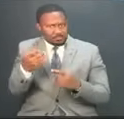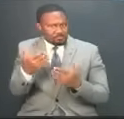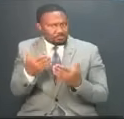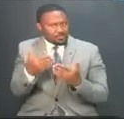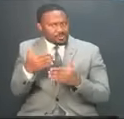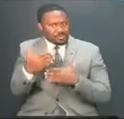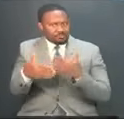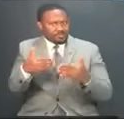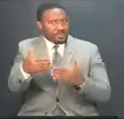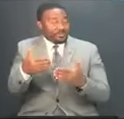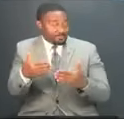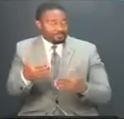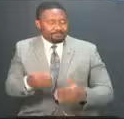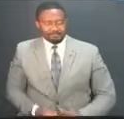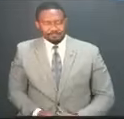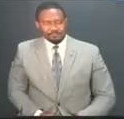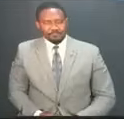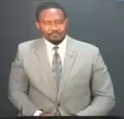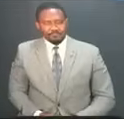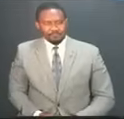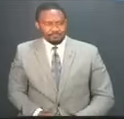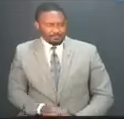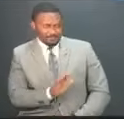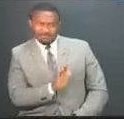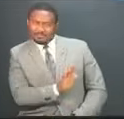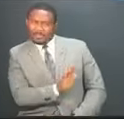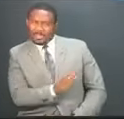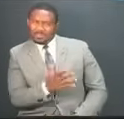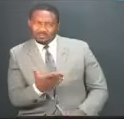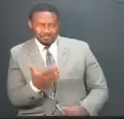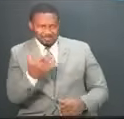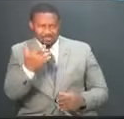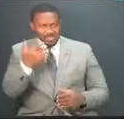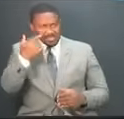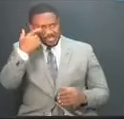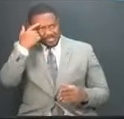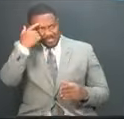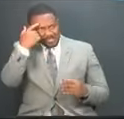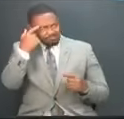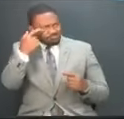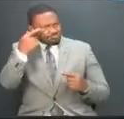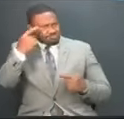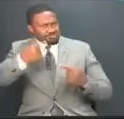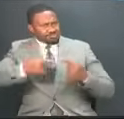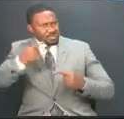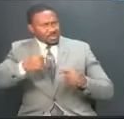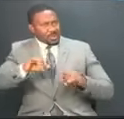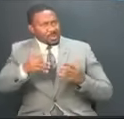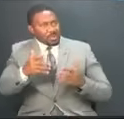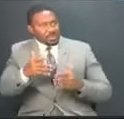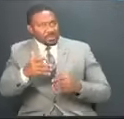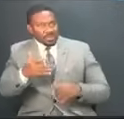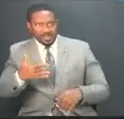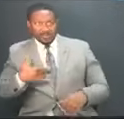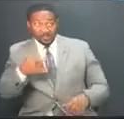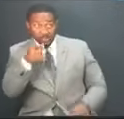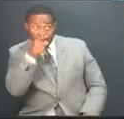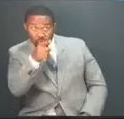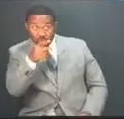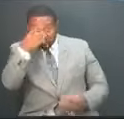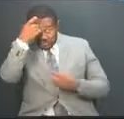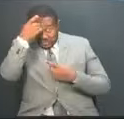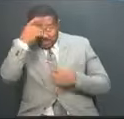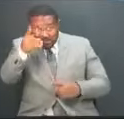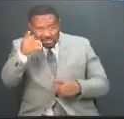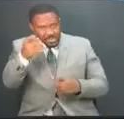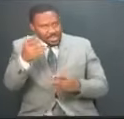Mr. Speaker, their argument is that you appear to have given a ruling that